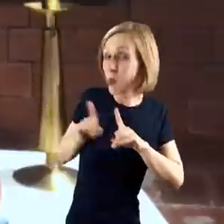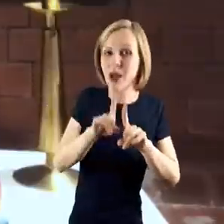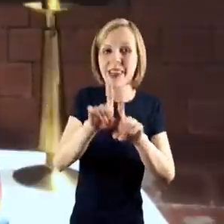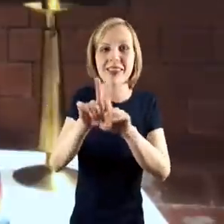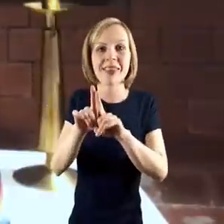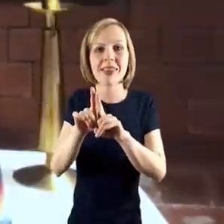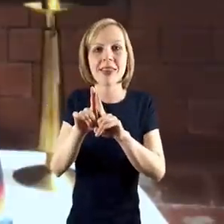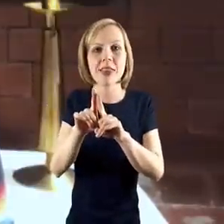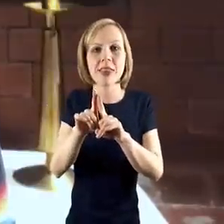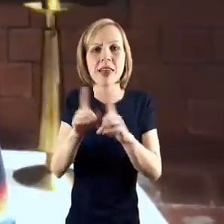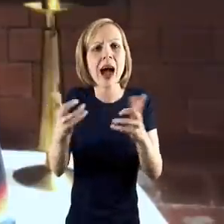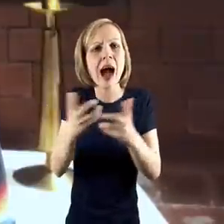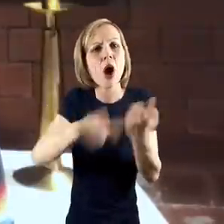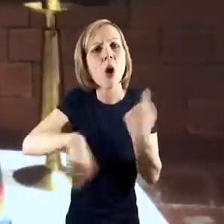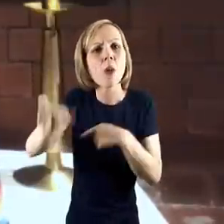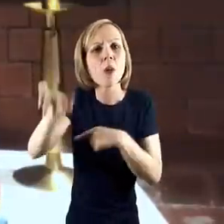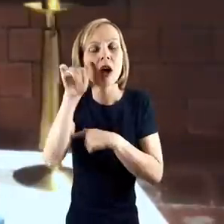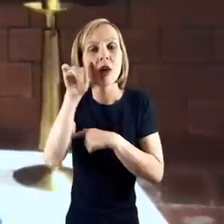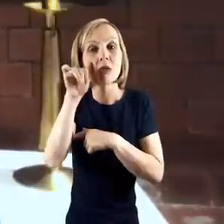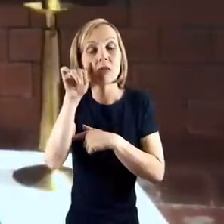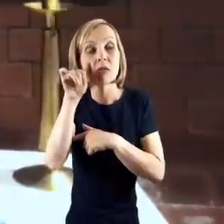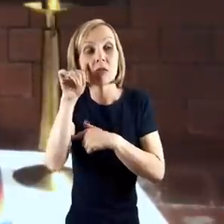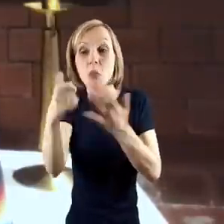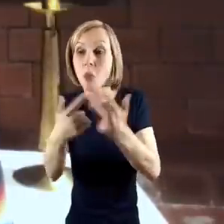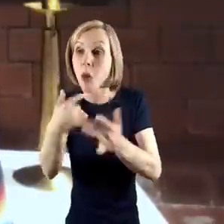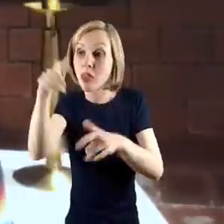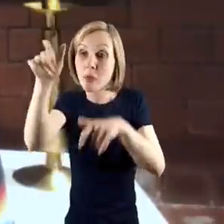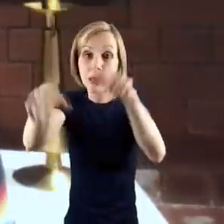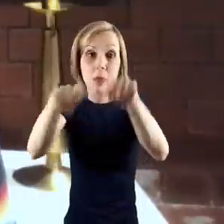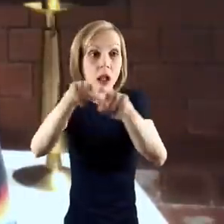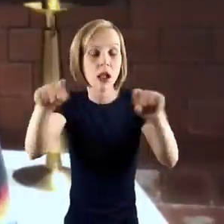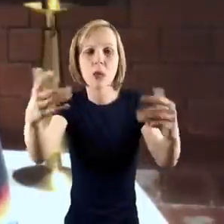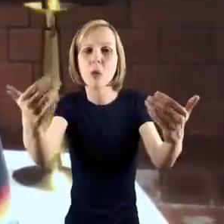Sometimes all we need to do is make room for others.